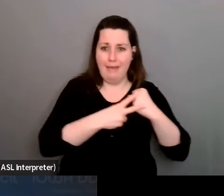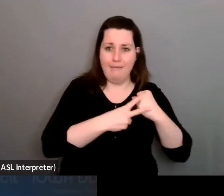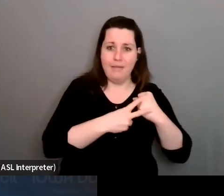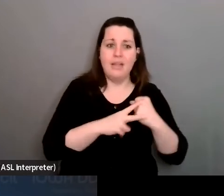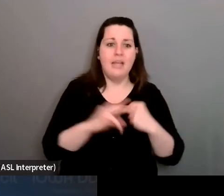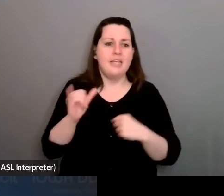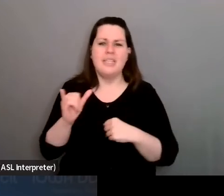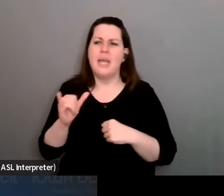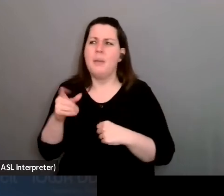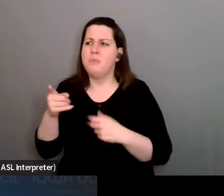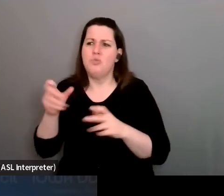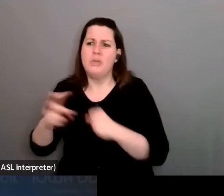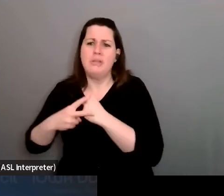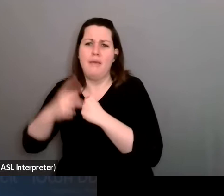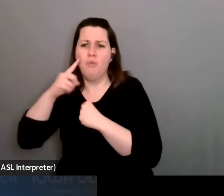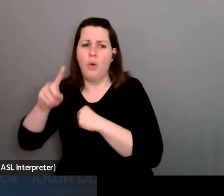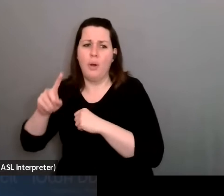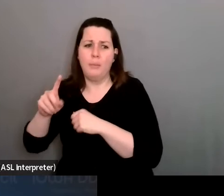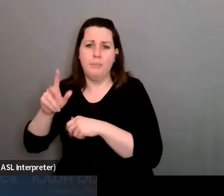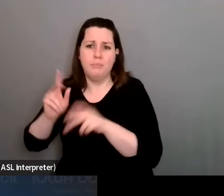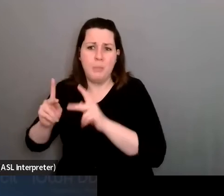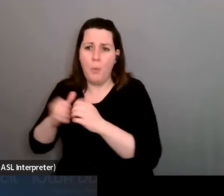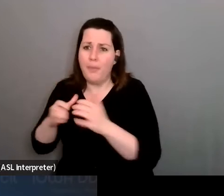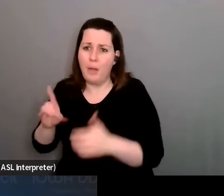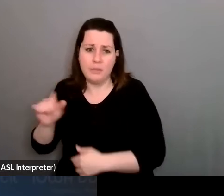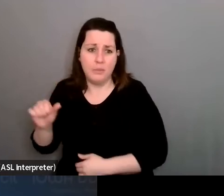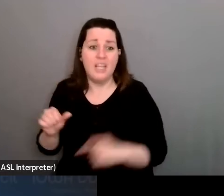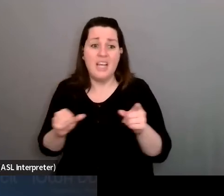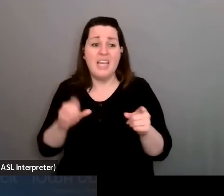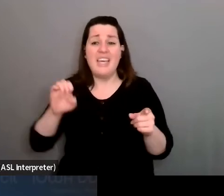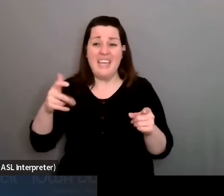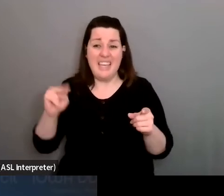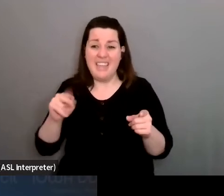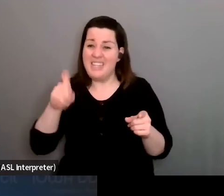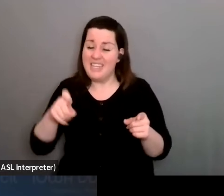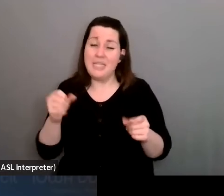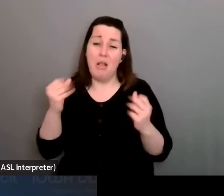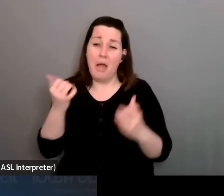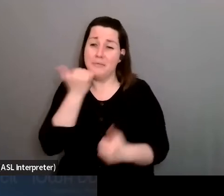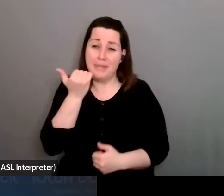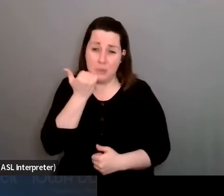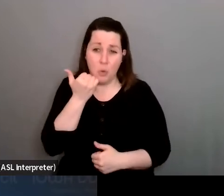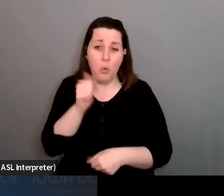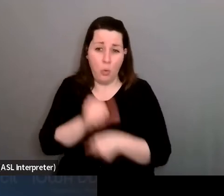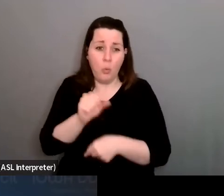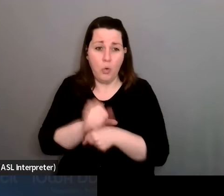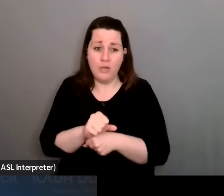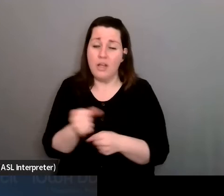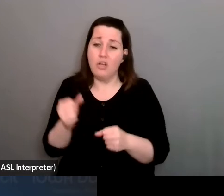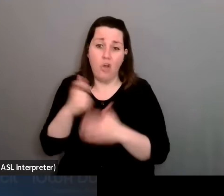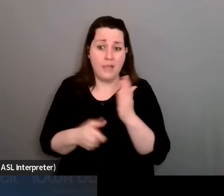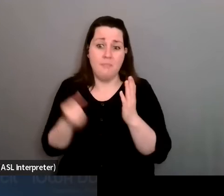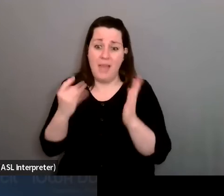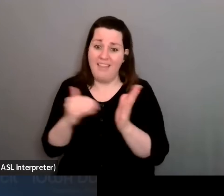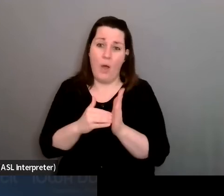for someone without a disability. Ethan has needed extensive dental work, which has cost thousands and thousands of dollars. You can go down the list, and pretty